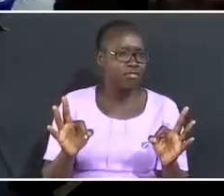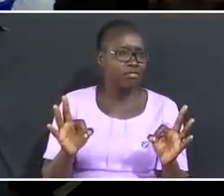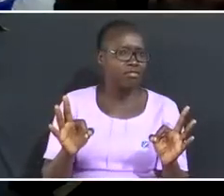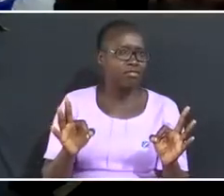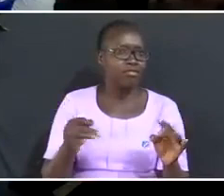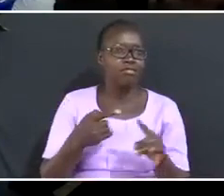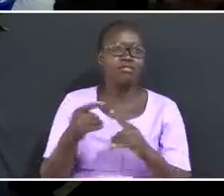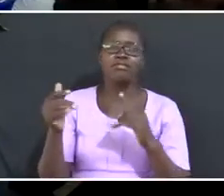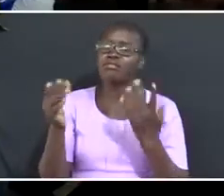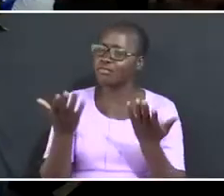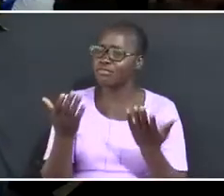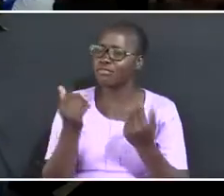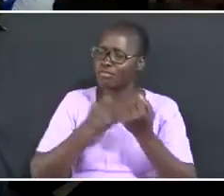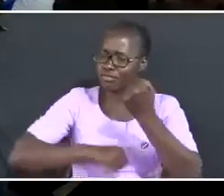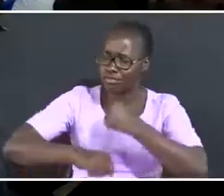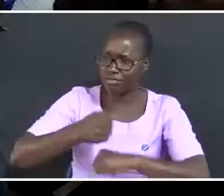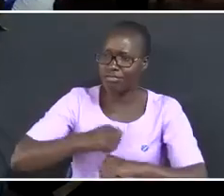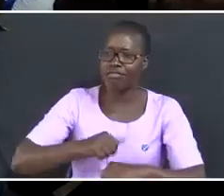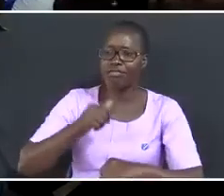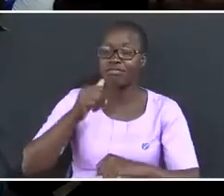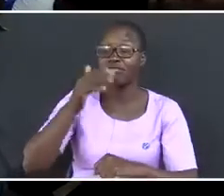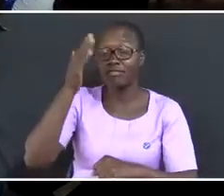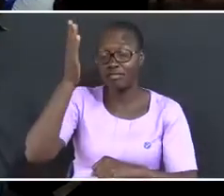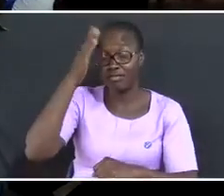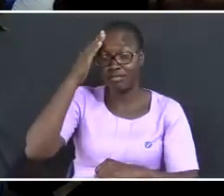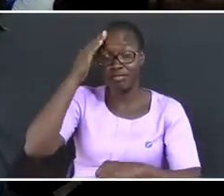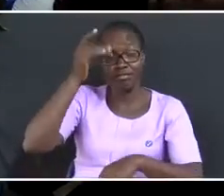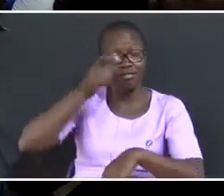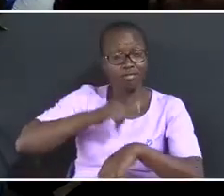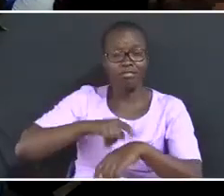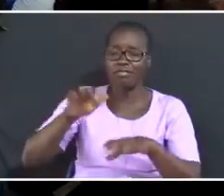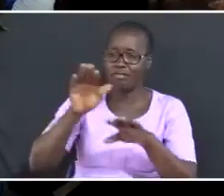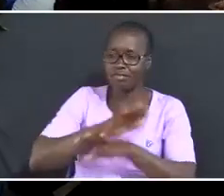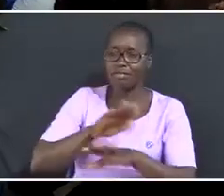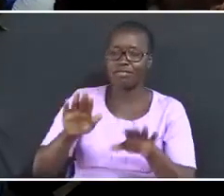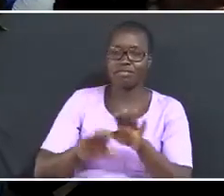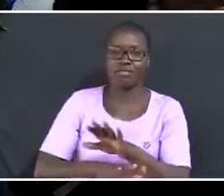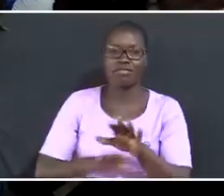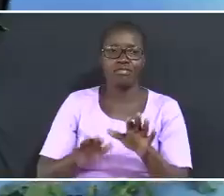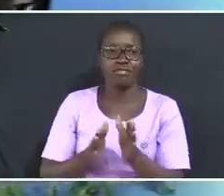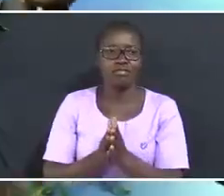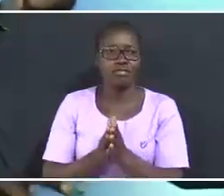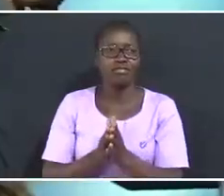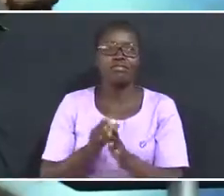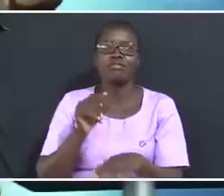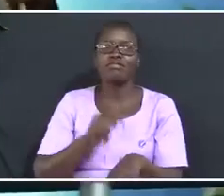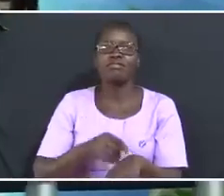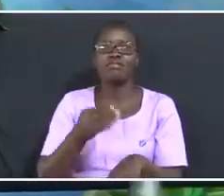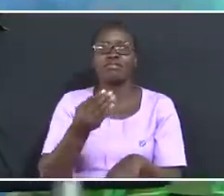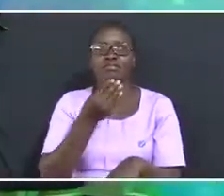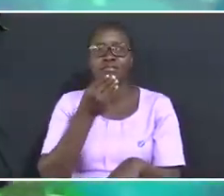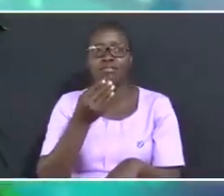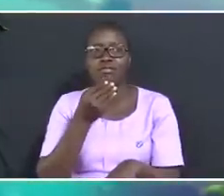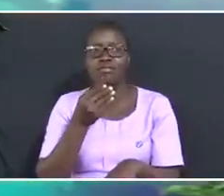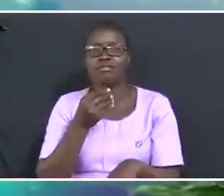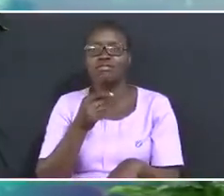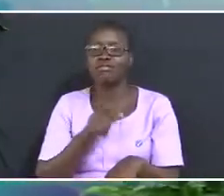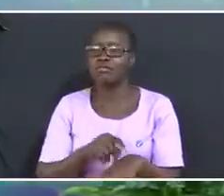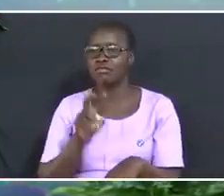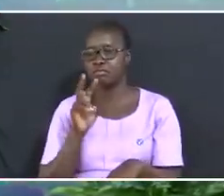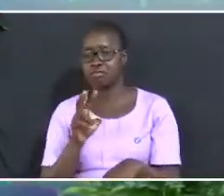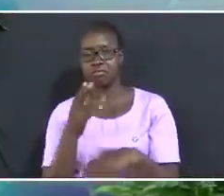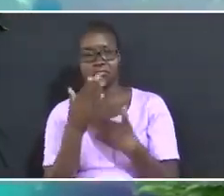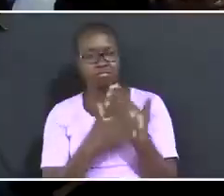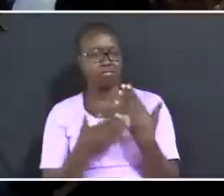that captivity. You will know there is time for everything. There's a time to eat. There's a time to look at the